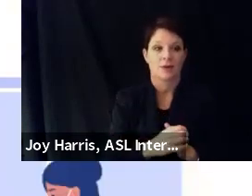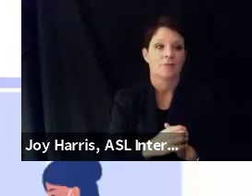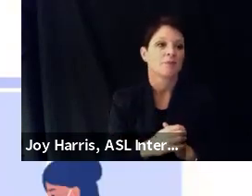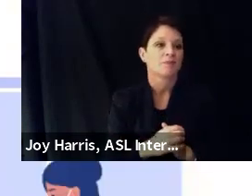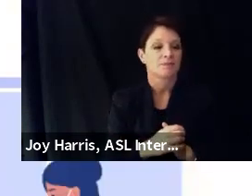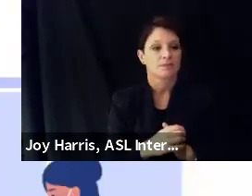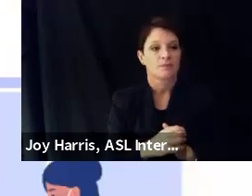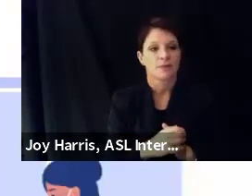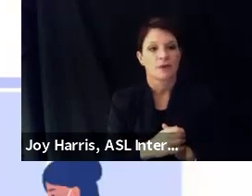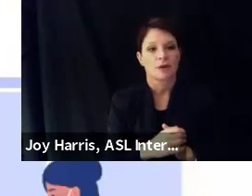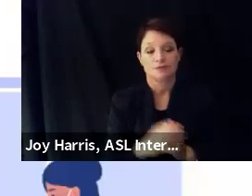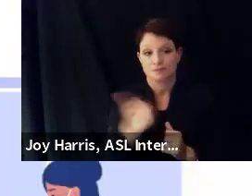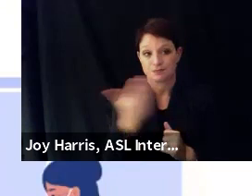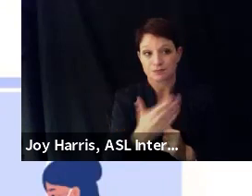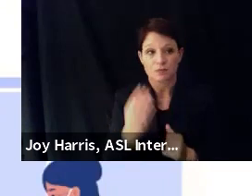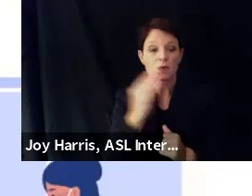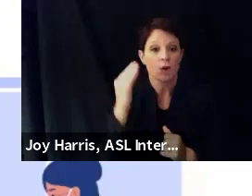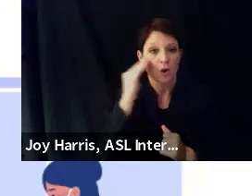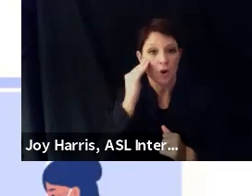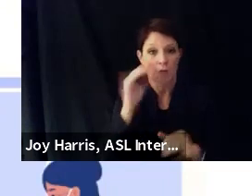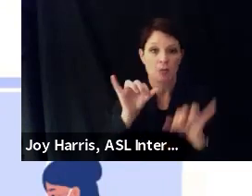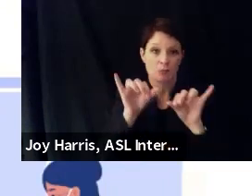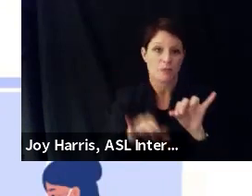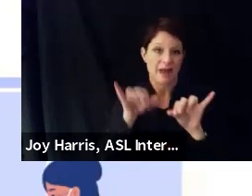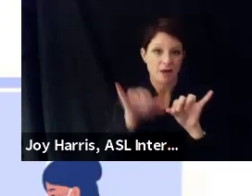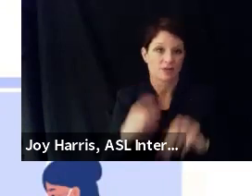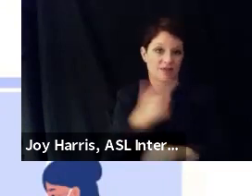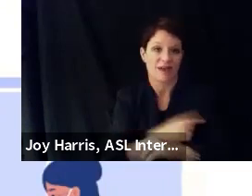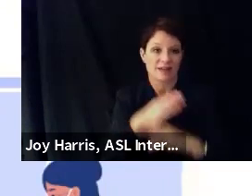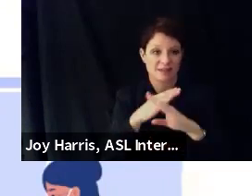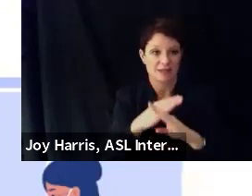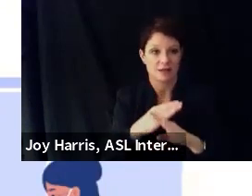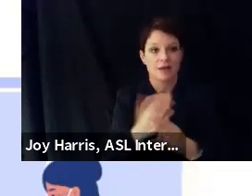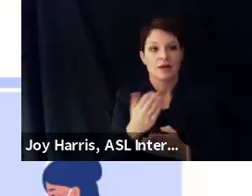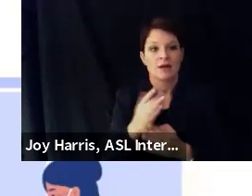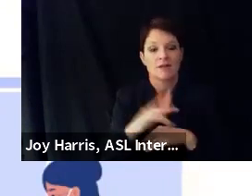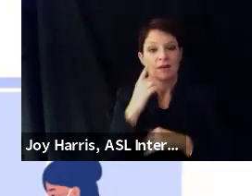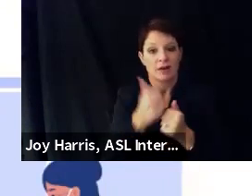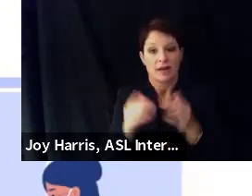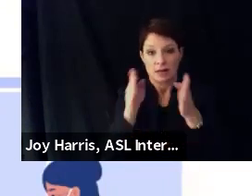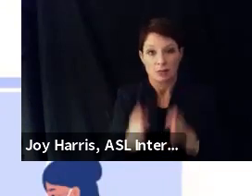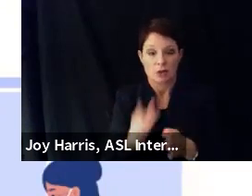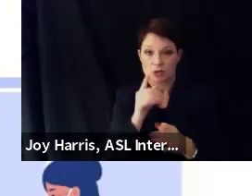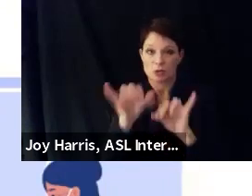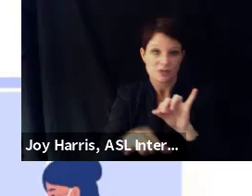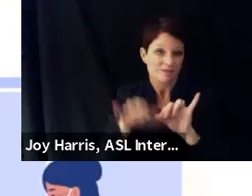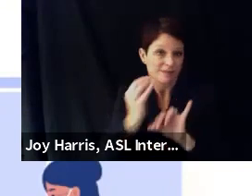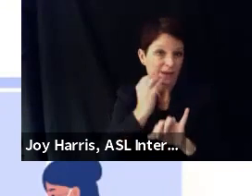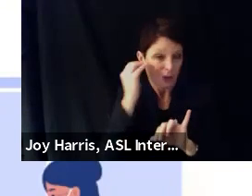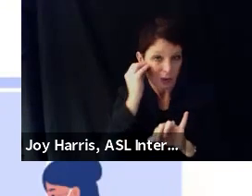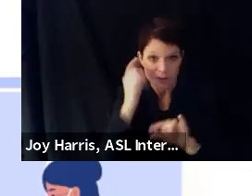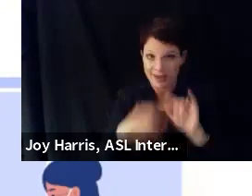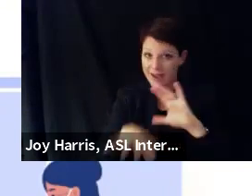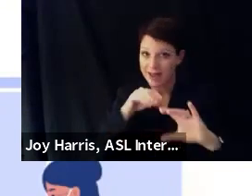We also have a great resource for homebound vaccinations. So this program is available for any individual who is homebound or anyone who